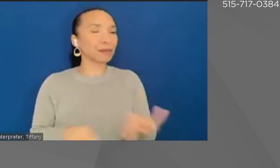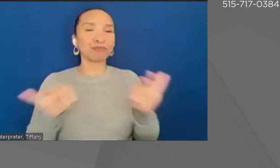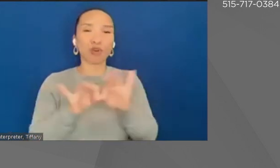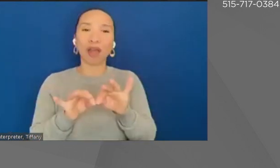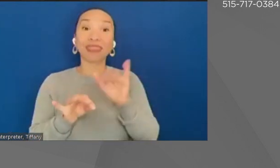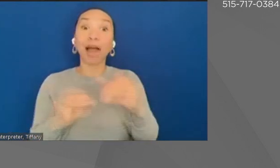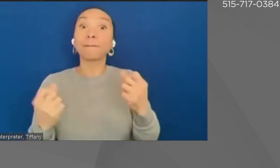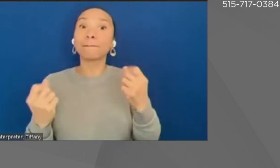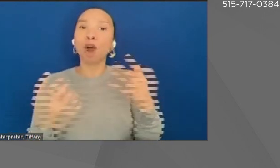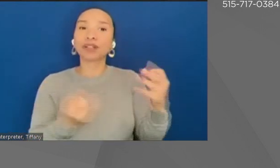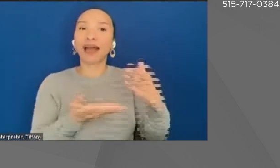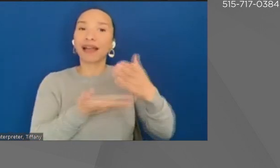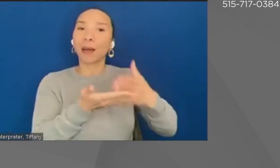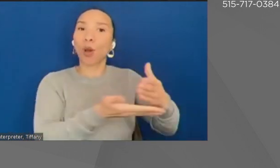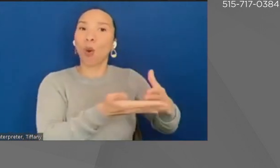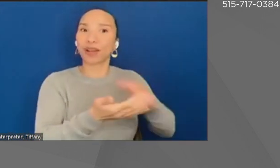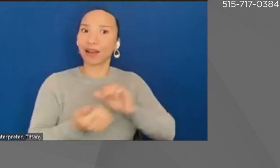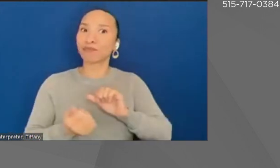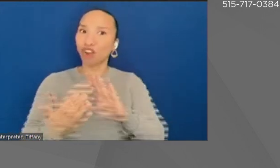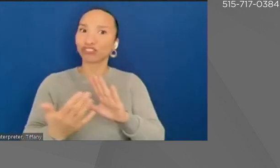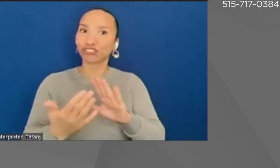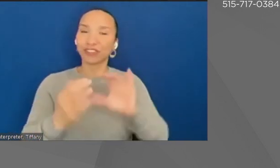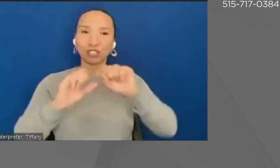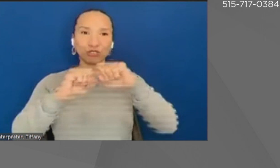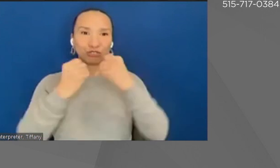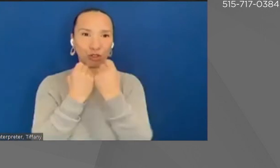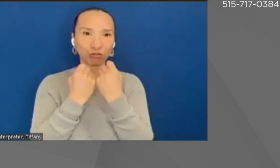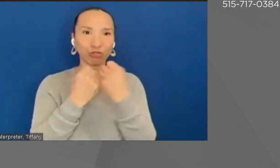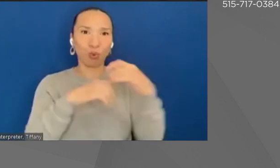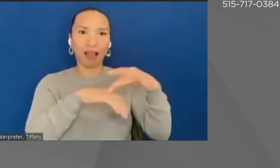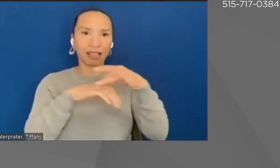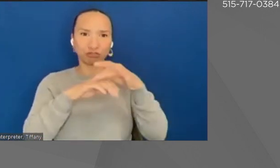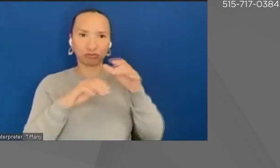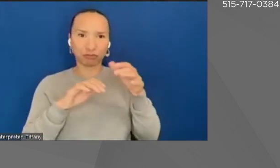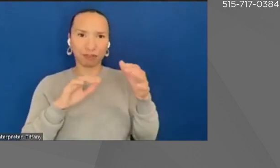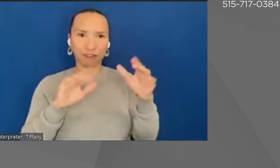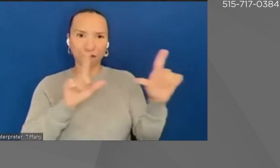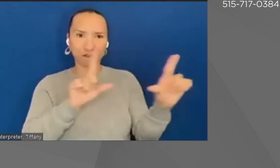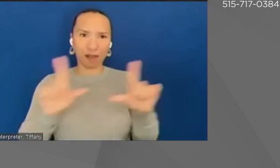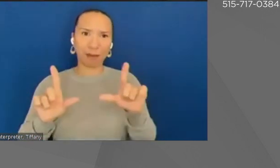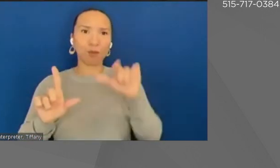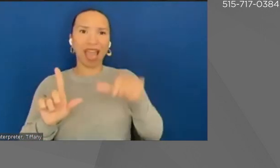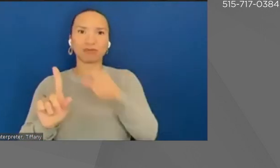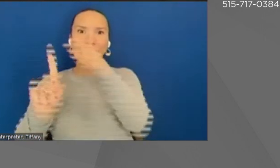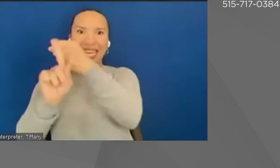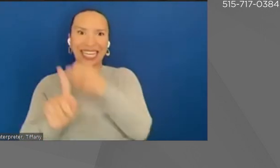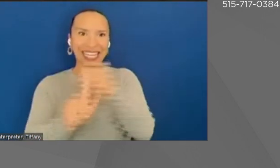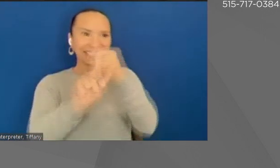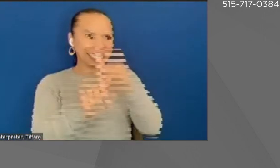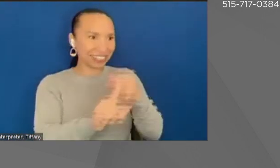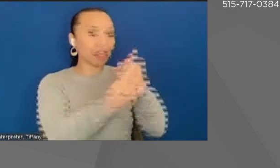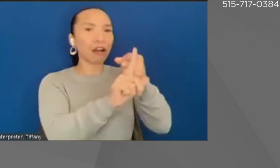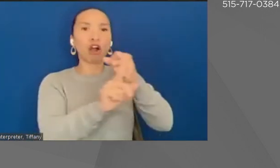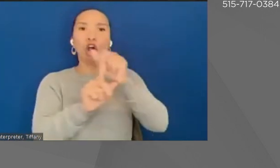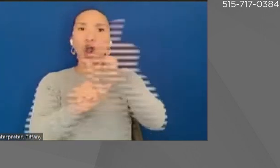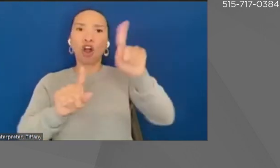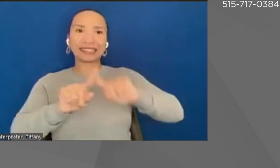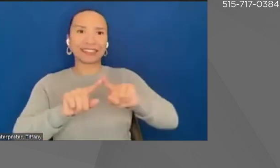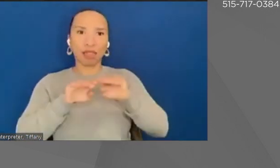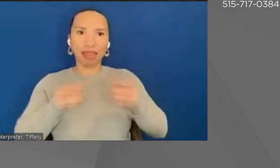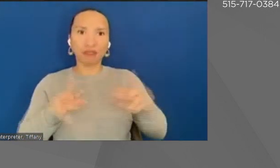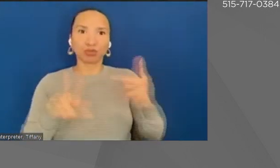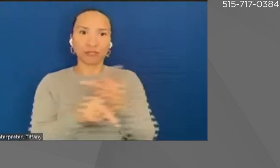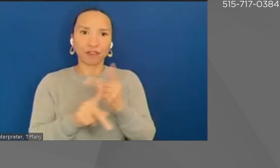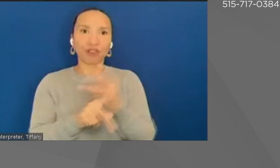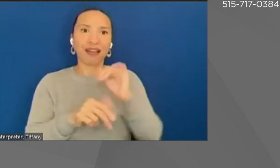multi-component approach, that socio-ecological framework, we've got to hit all those different levels to really help support people in their efforts to